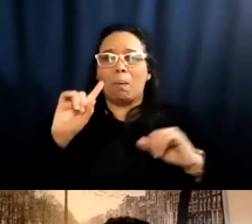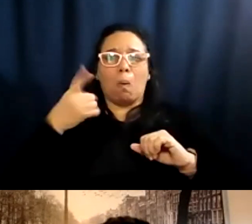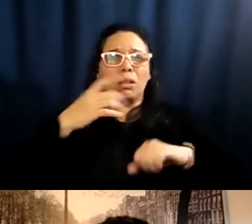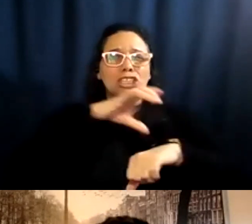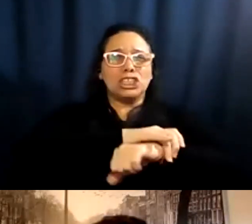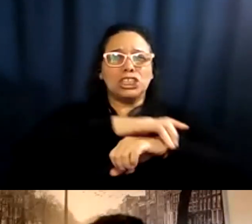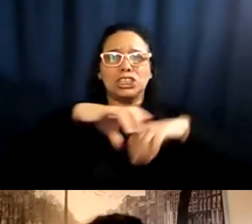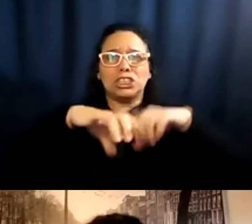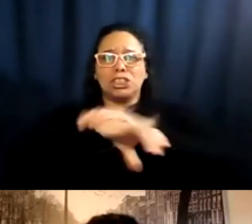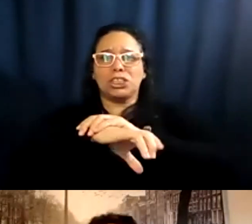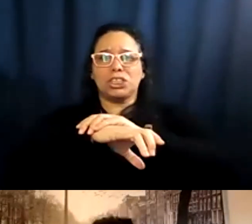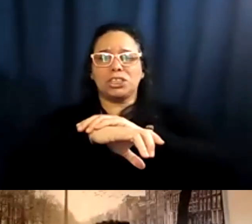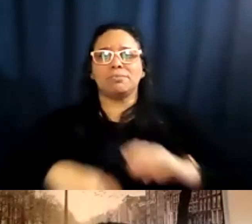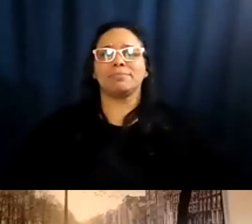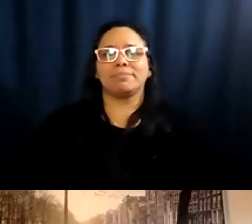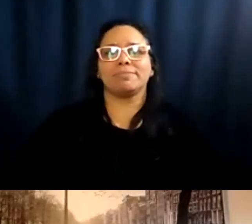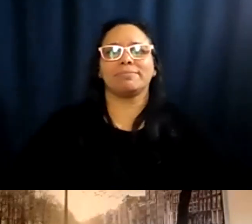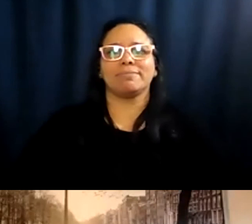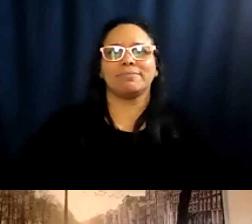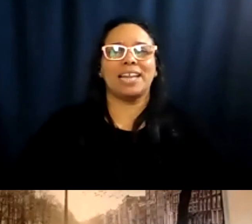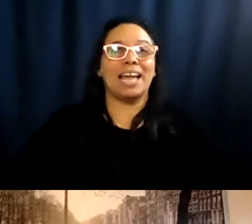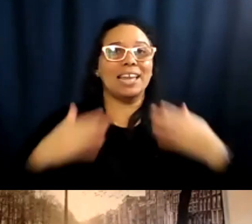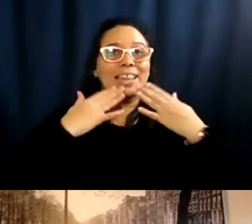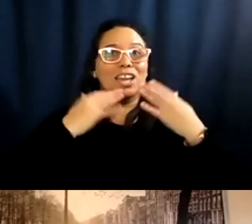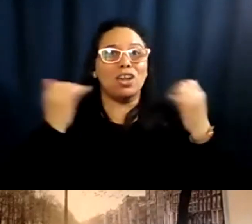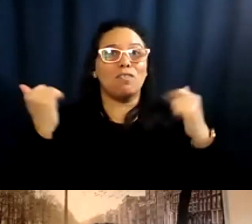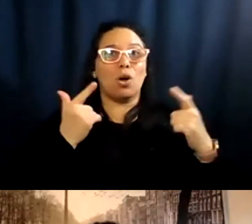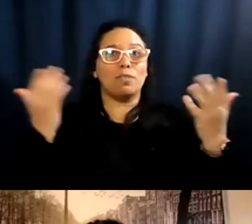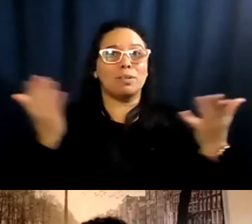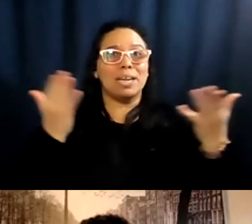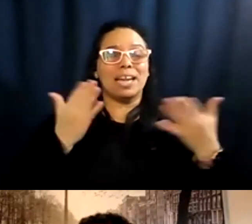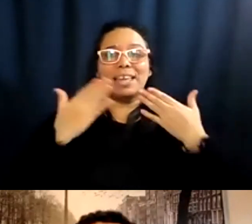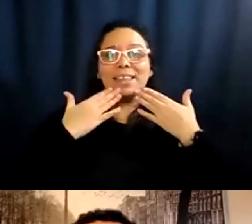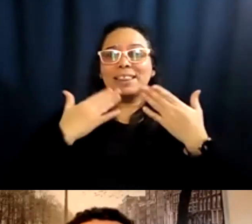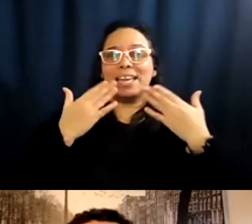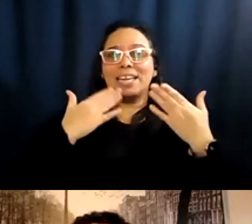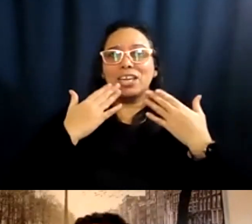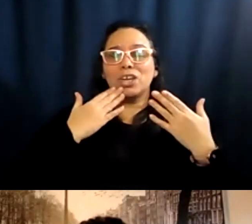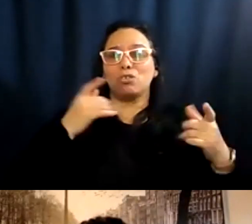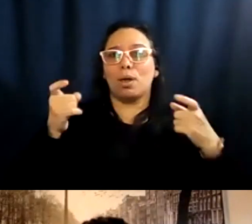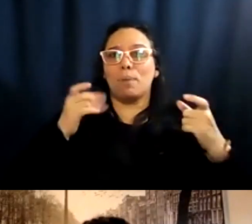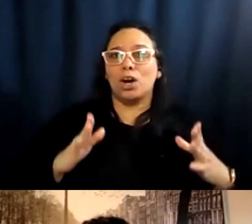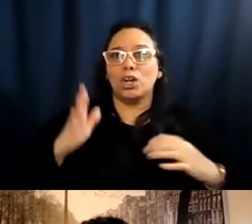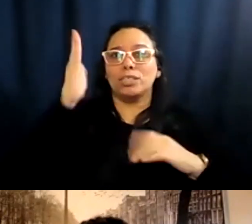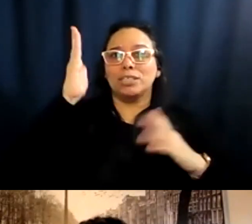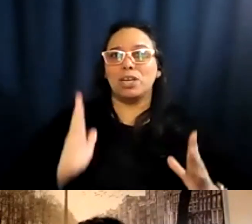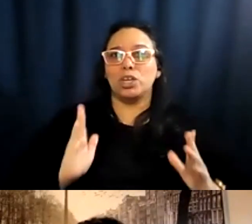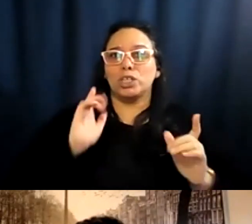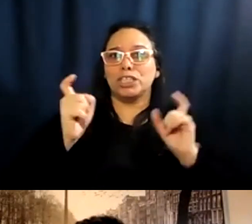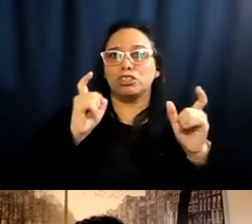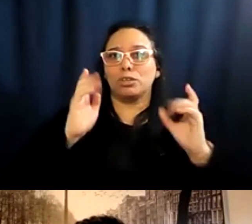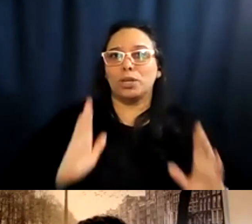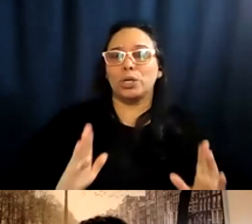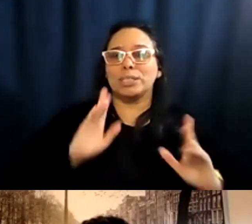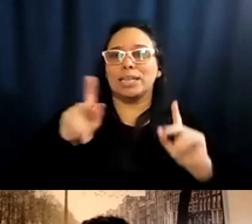We have nothing to lose but our chains. Thank you y'all for being here. And thank you all to our amazing moderators, speakers, and the contributors, and folks supporting on